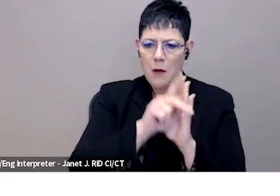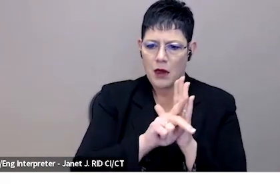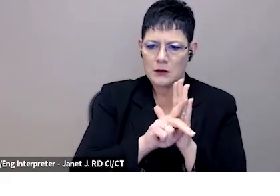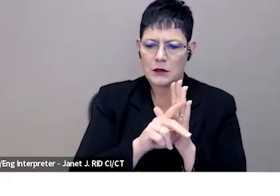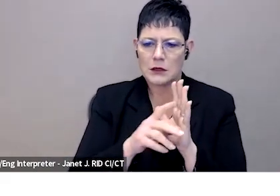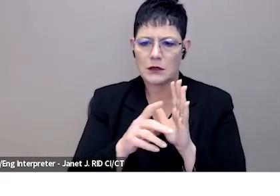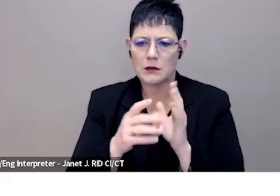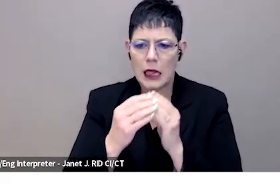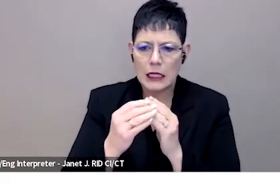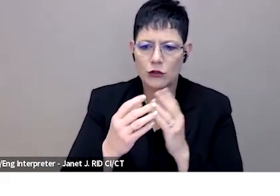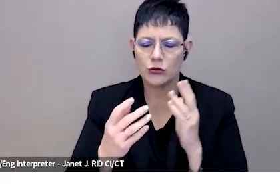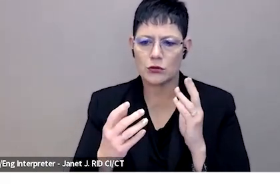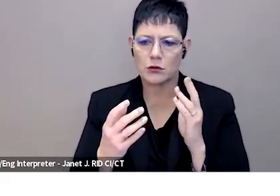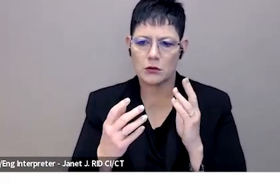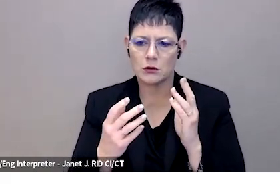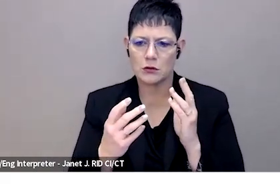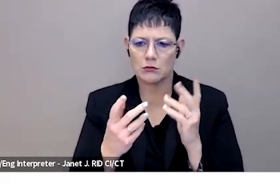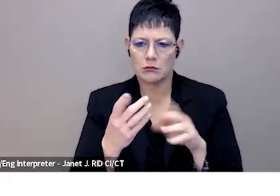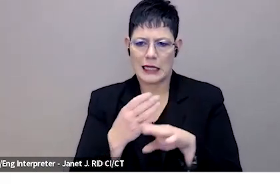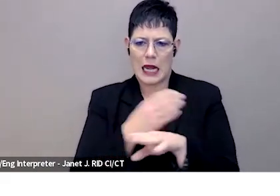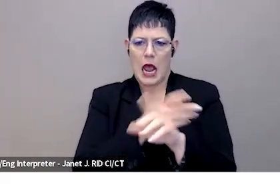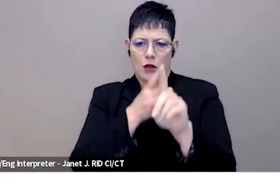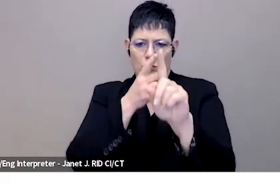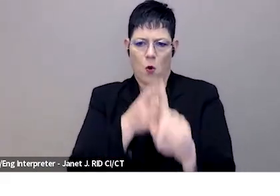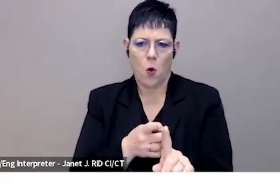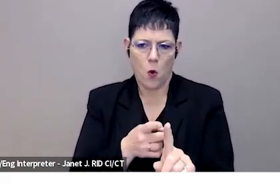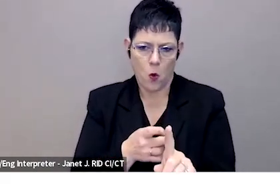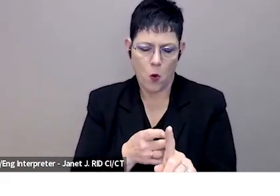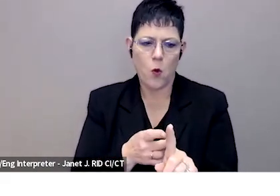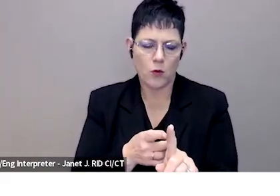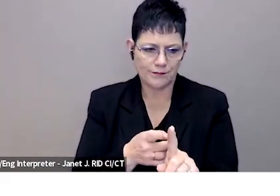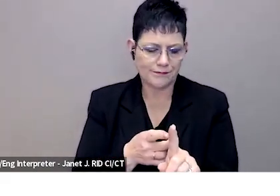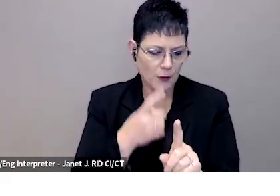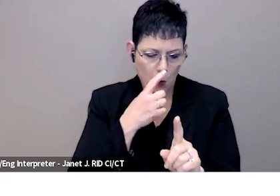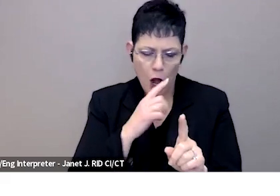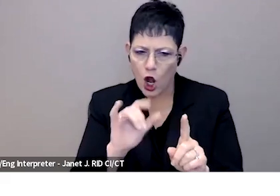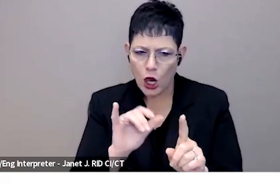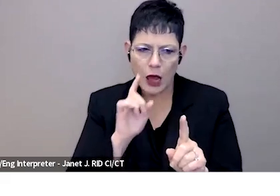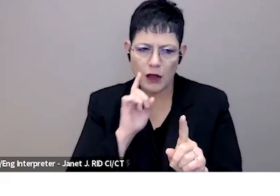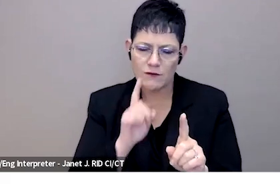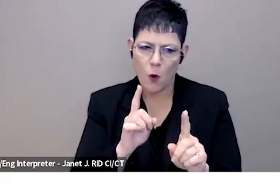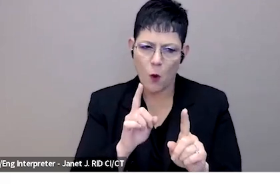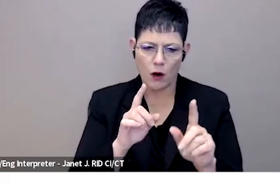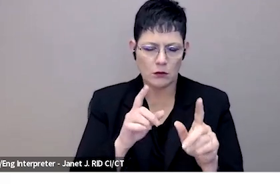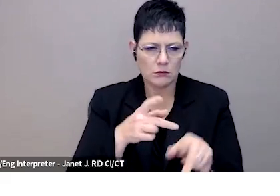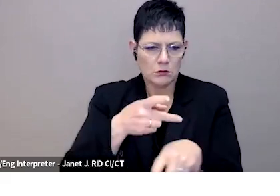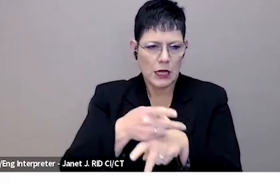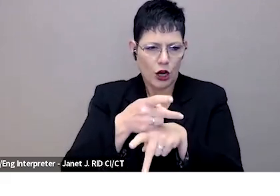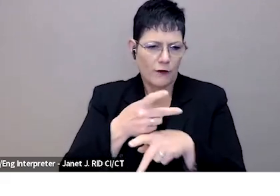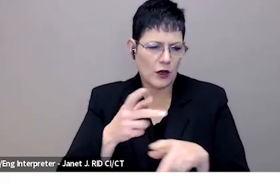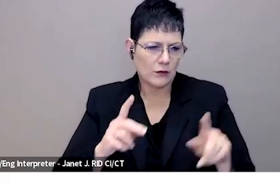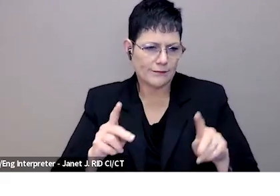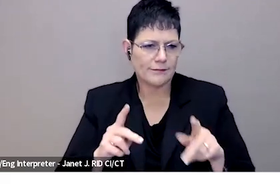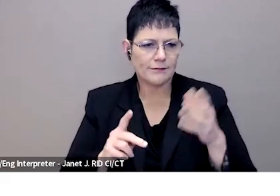what an enhanced goal could look like that centers direct care workers and family caregivers. If I can just move my slides, I think